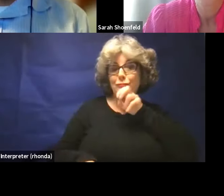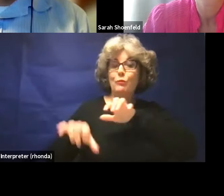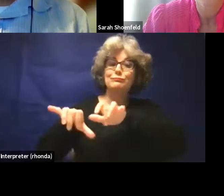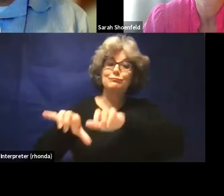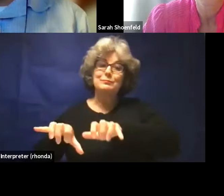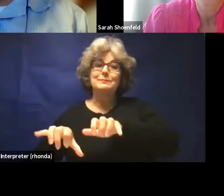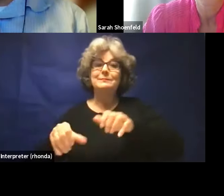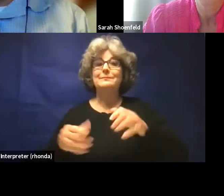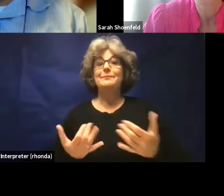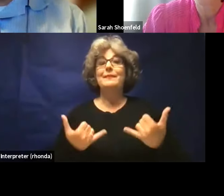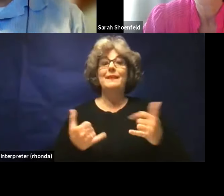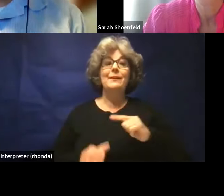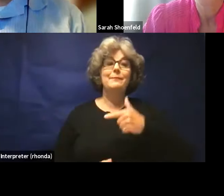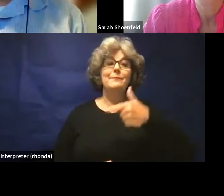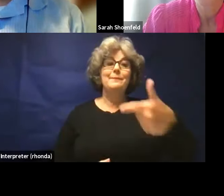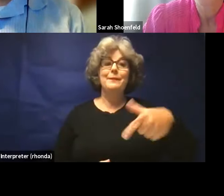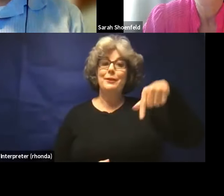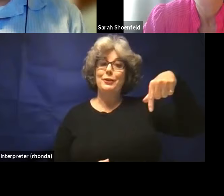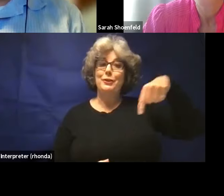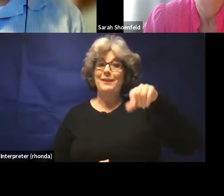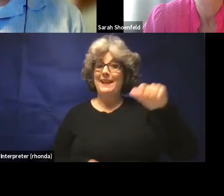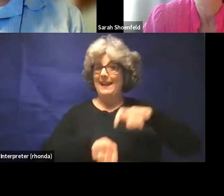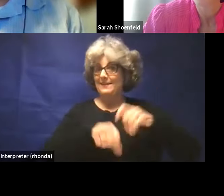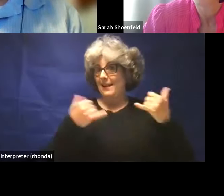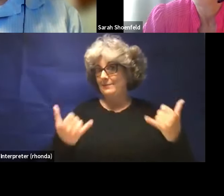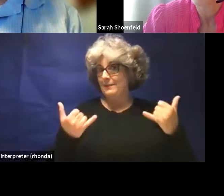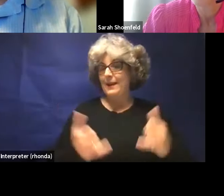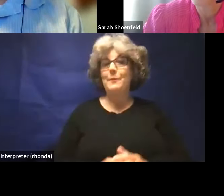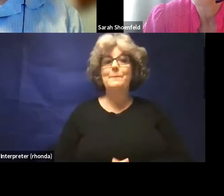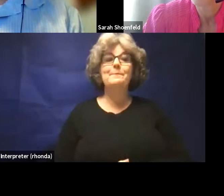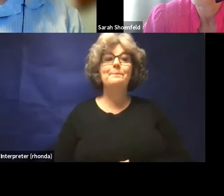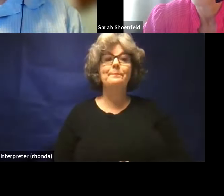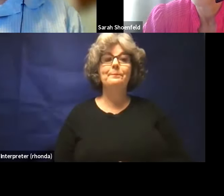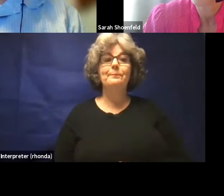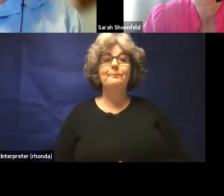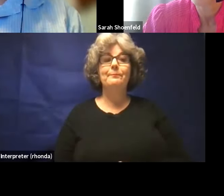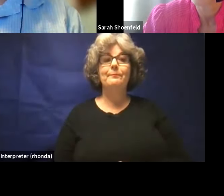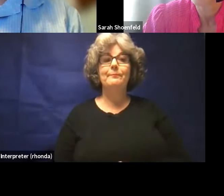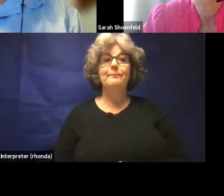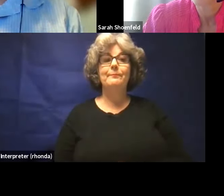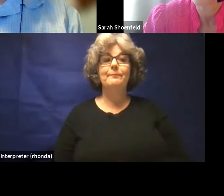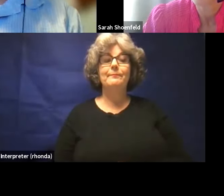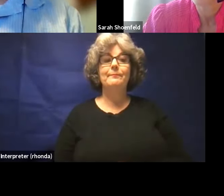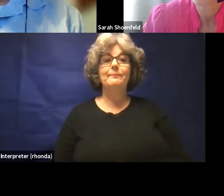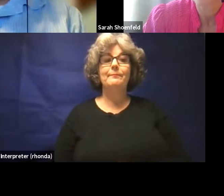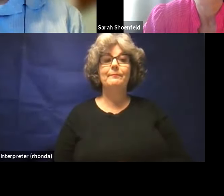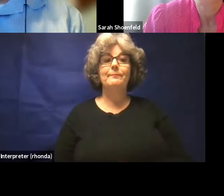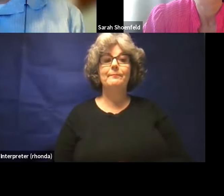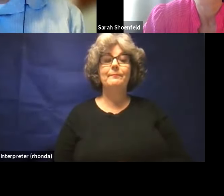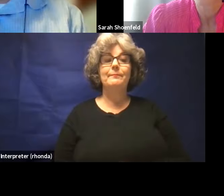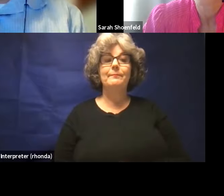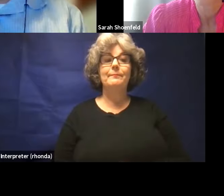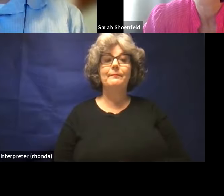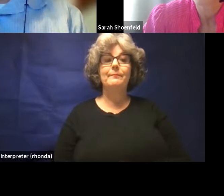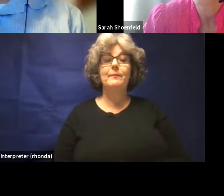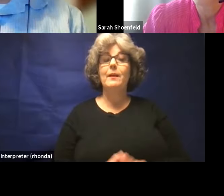with that, we'll go ahead and turn things over to the Q&A period. So we have a question in the Q&A to